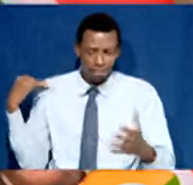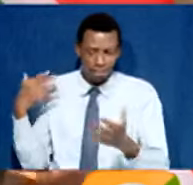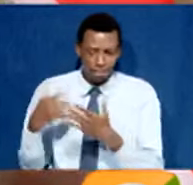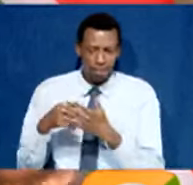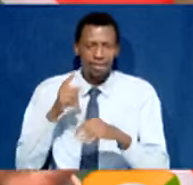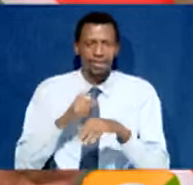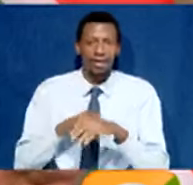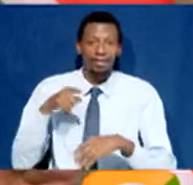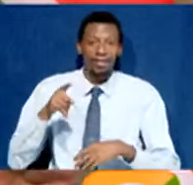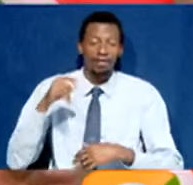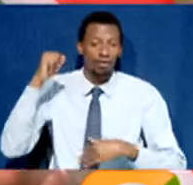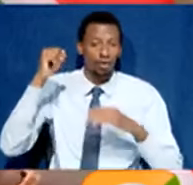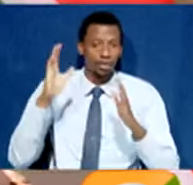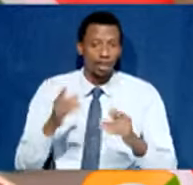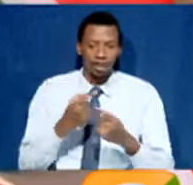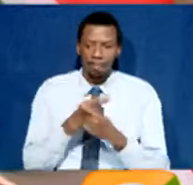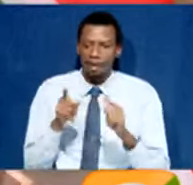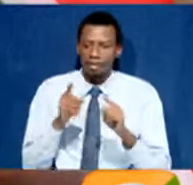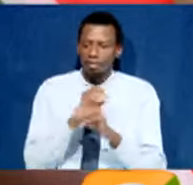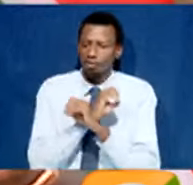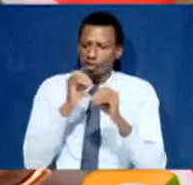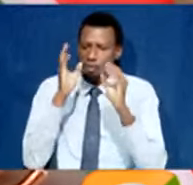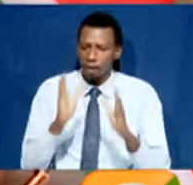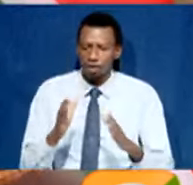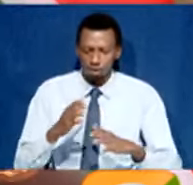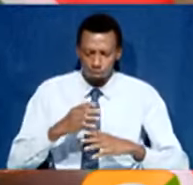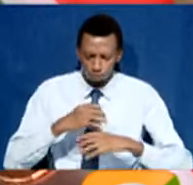has had the courage to implement it.